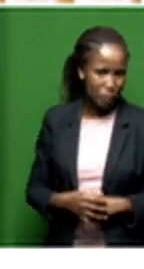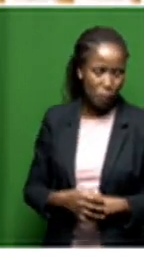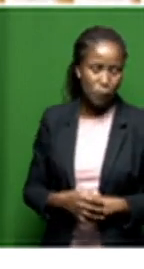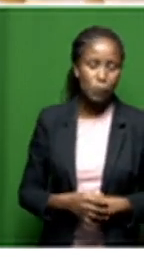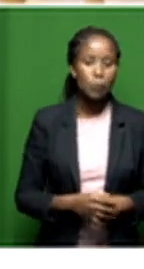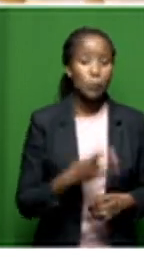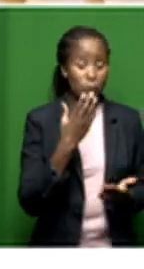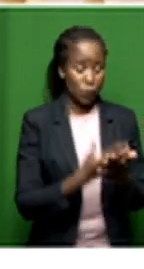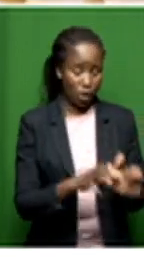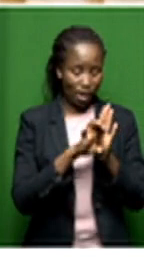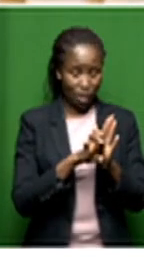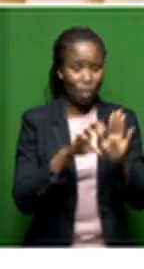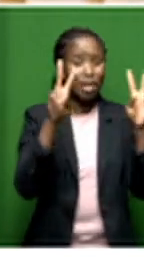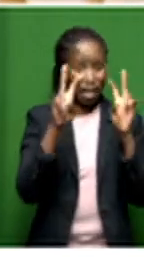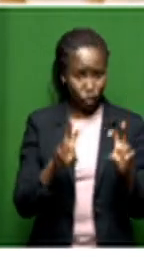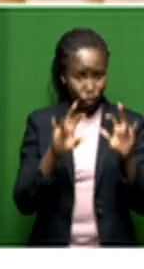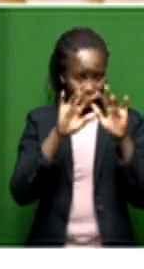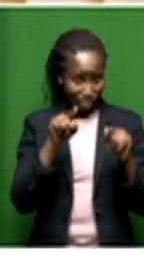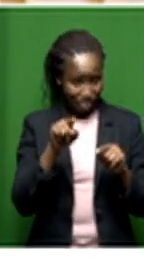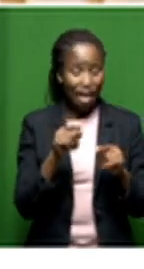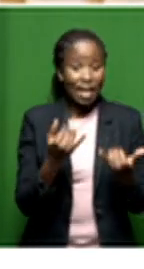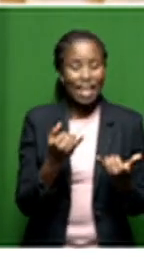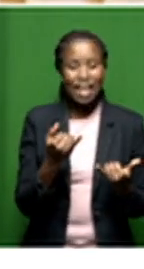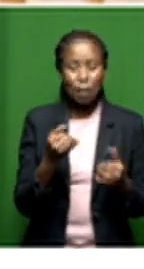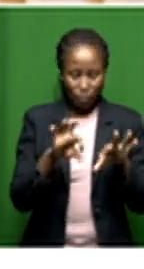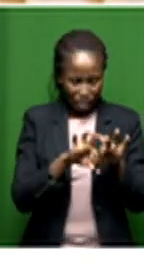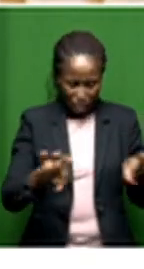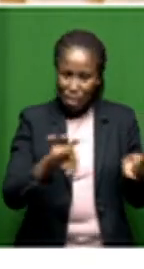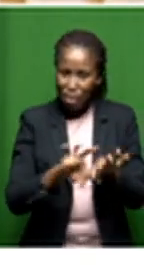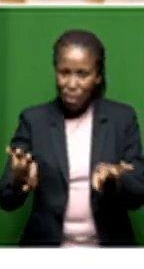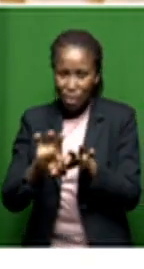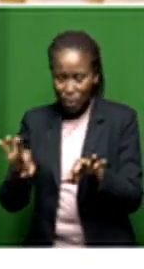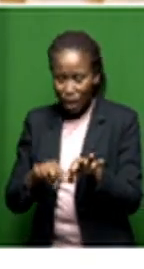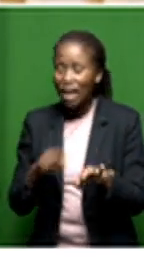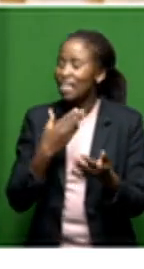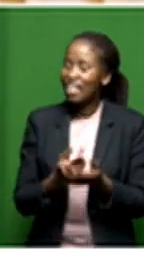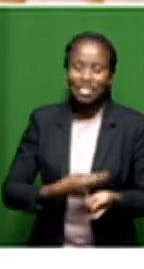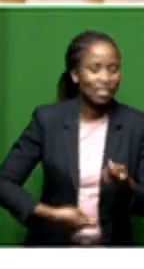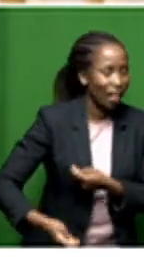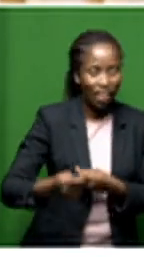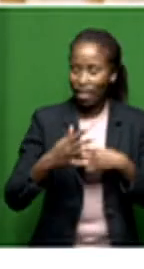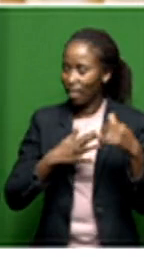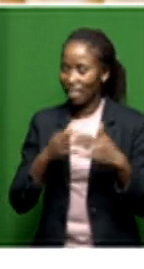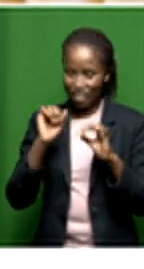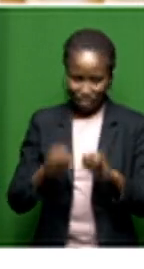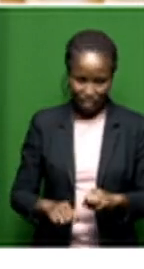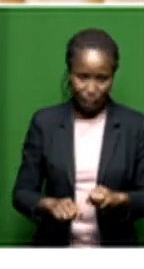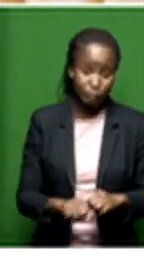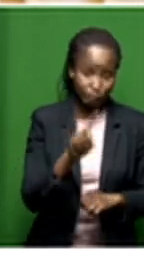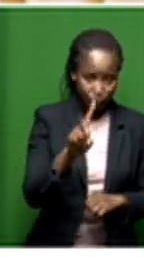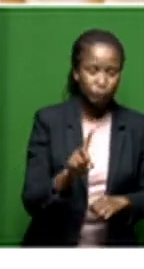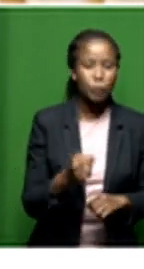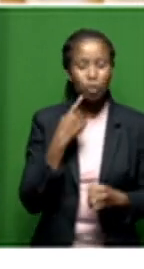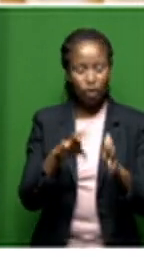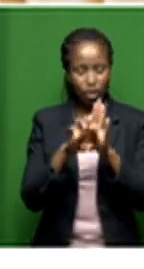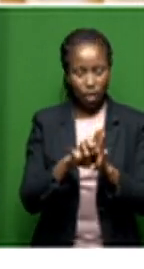let me focus on that one for now. Obviously, metal is an issue. Any metal piece that can be sold becomes vital. But as you rightly said, if you